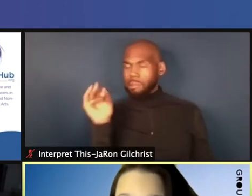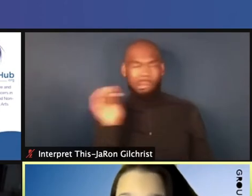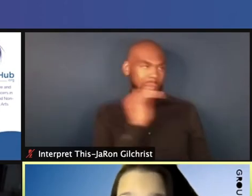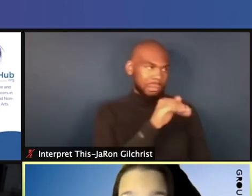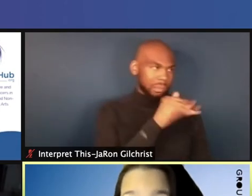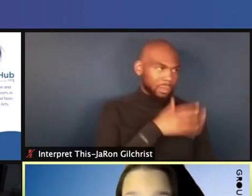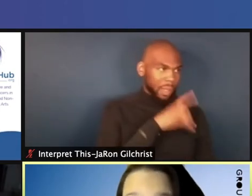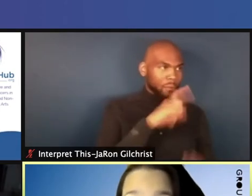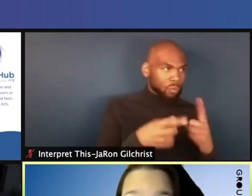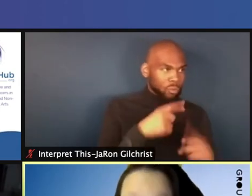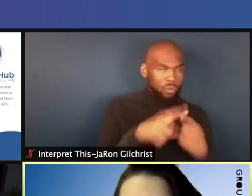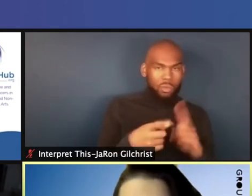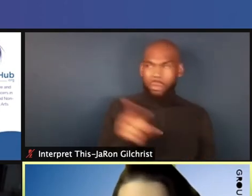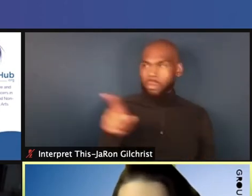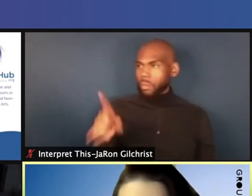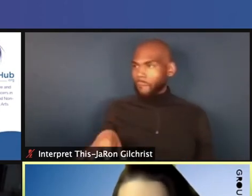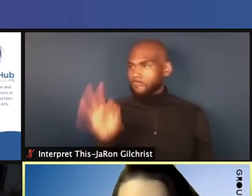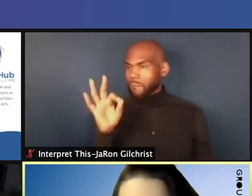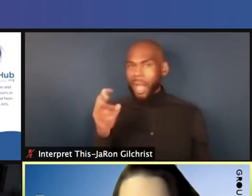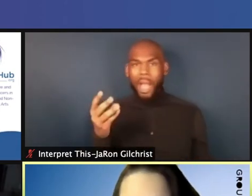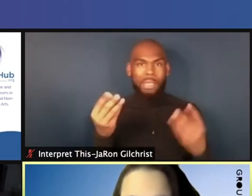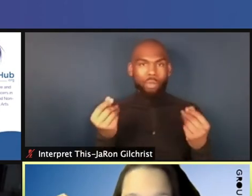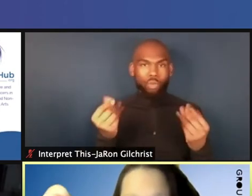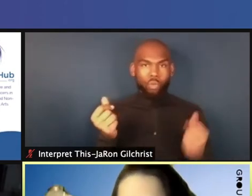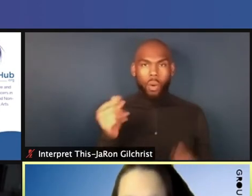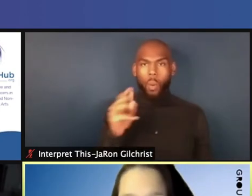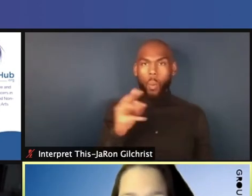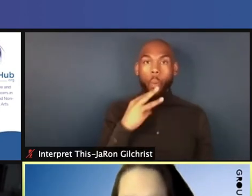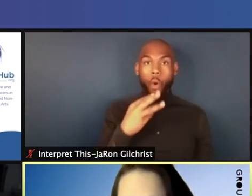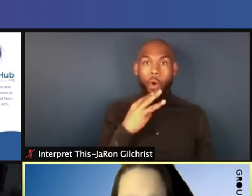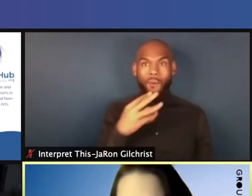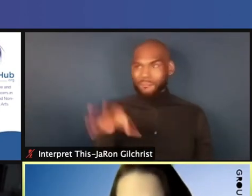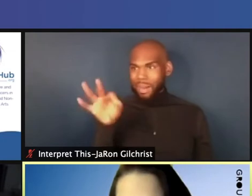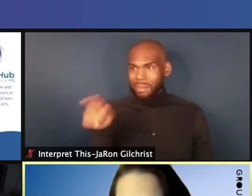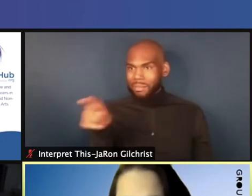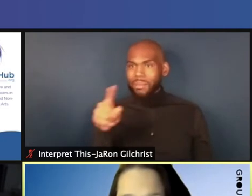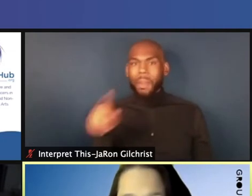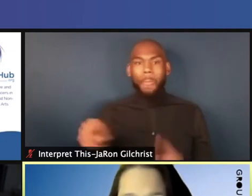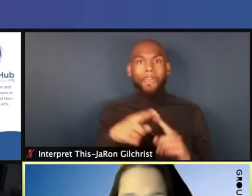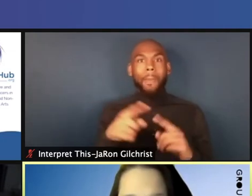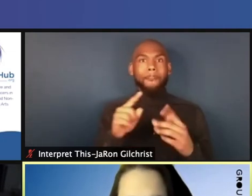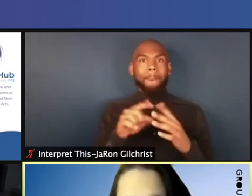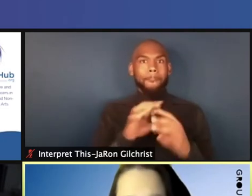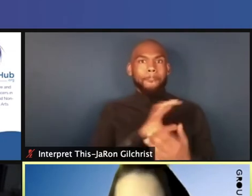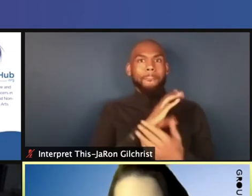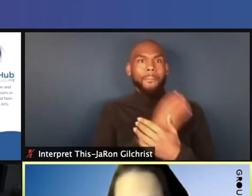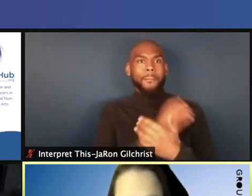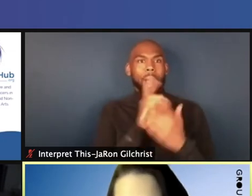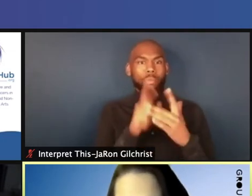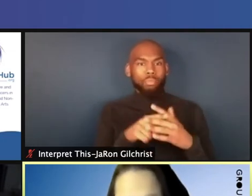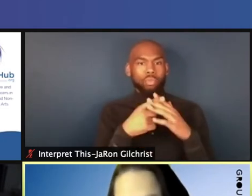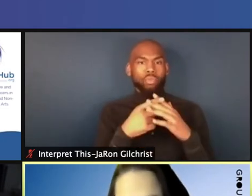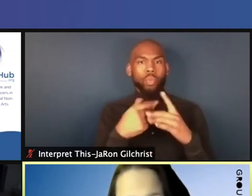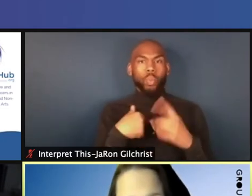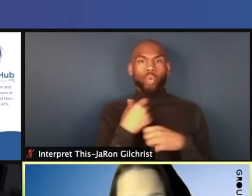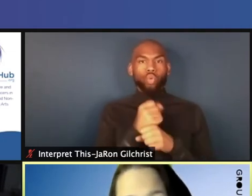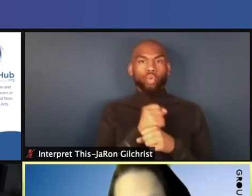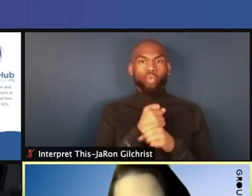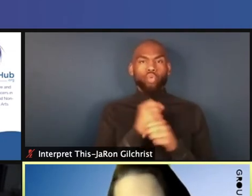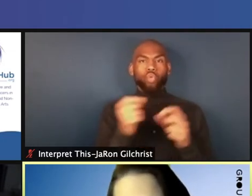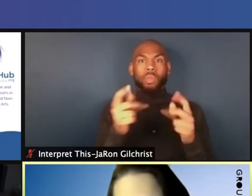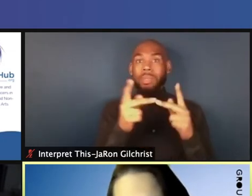if we go like found groundwater, then like there starts to be power. If we like, you know, create spaces that don't